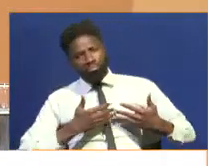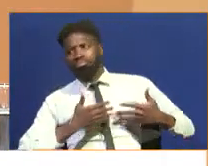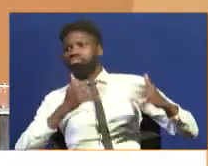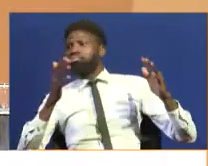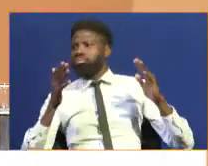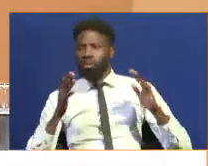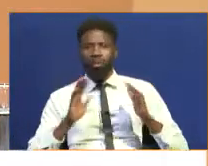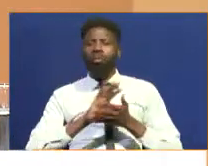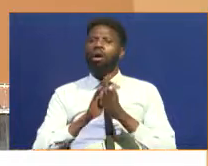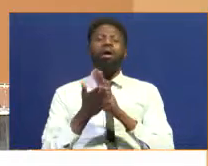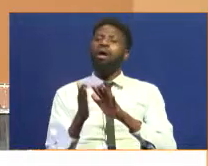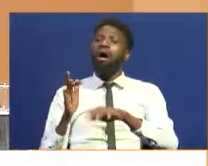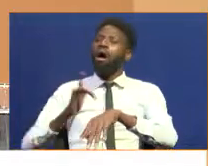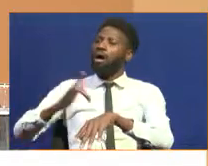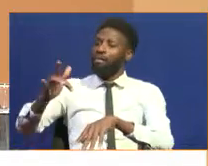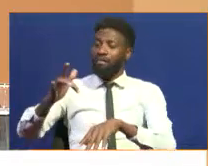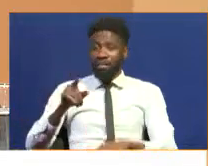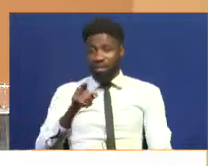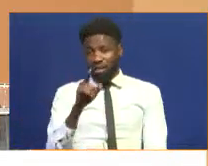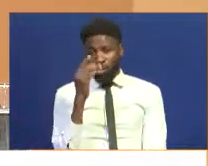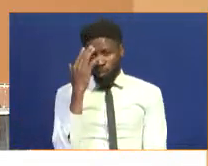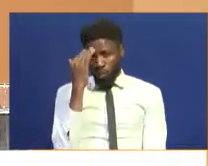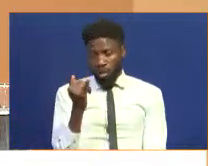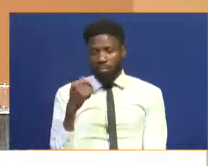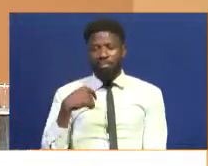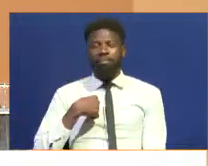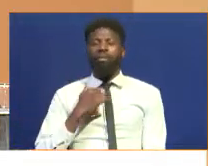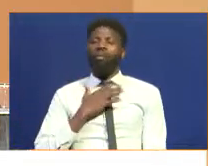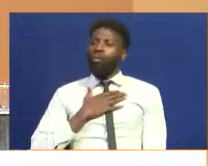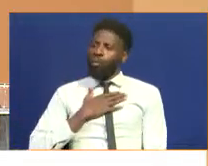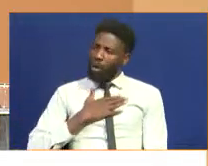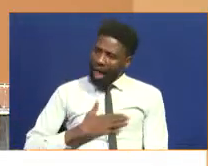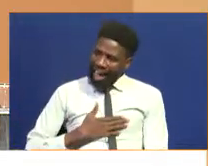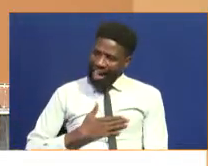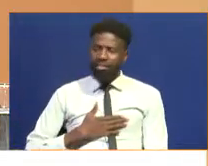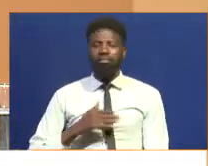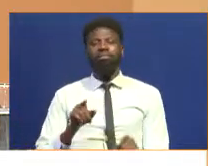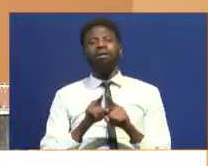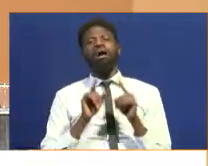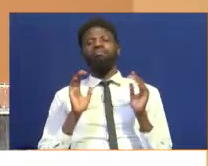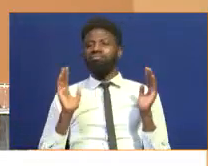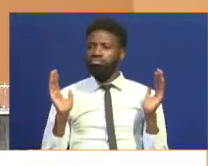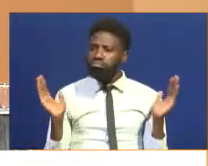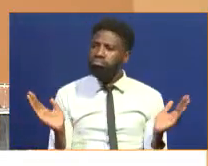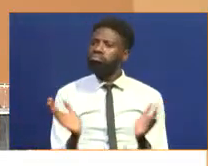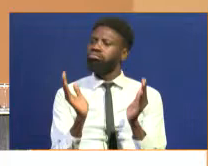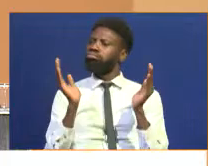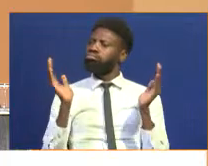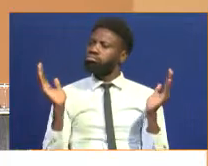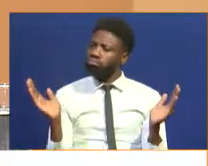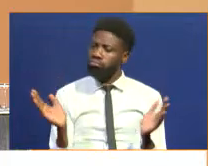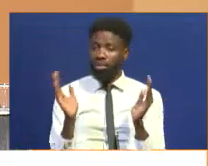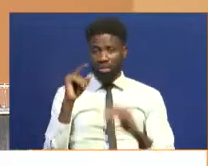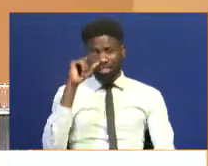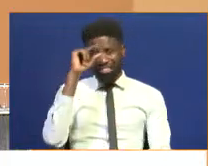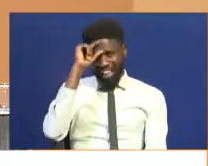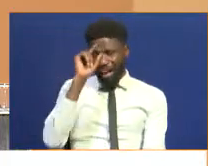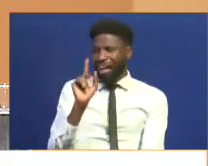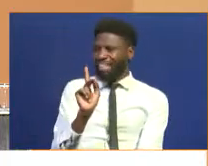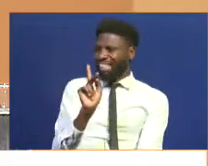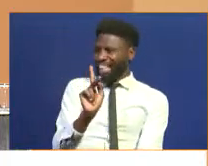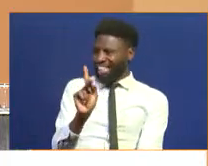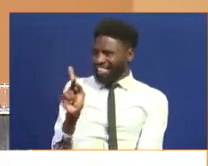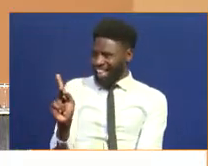what I would actually want and urge the KK government to